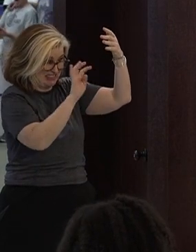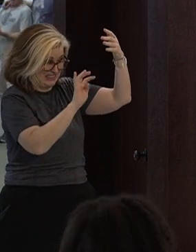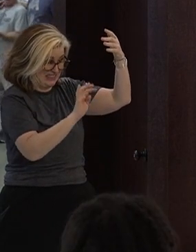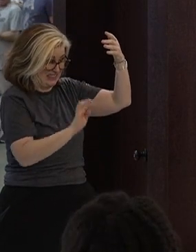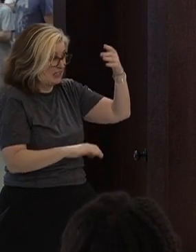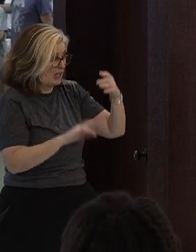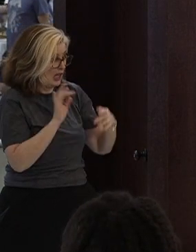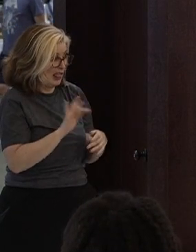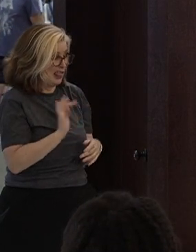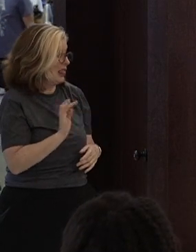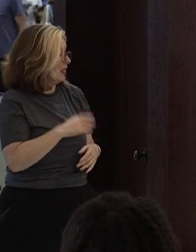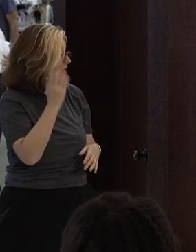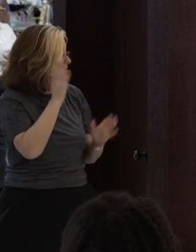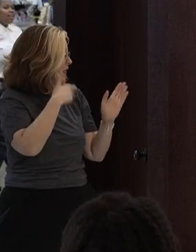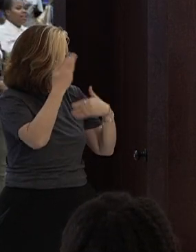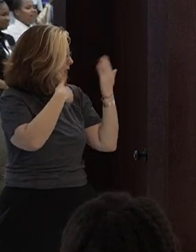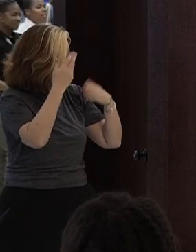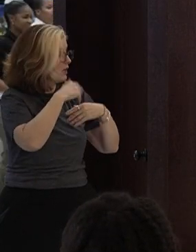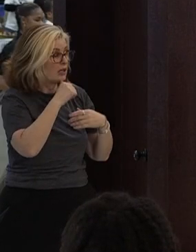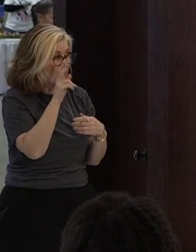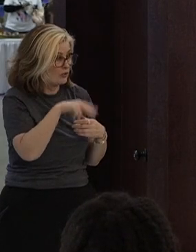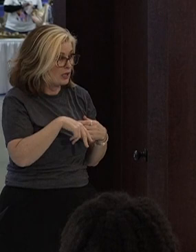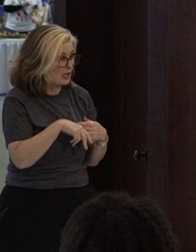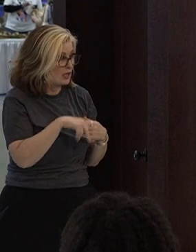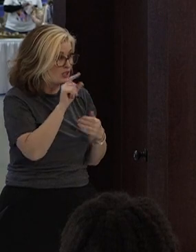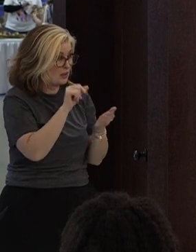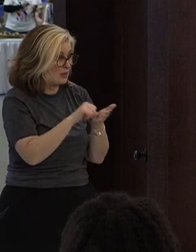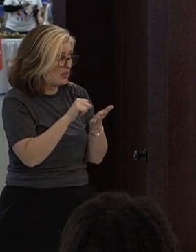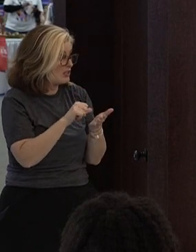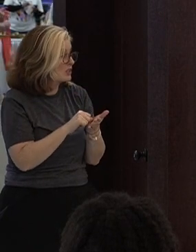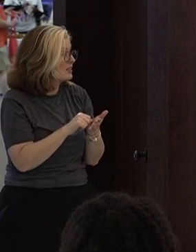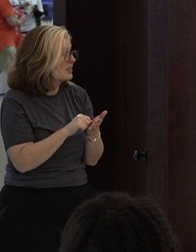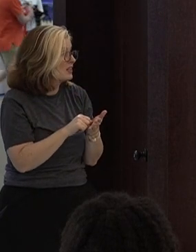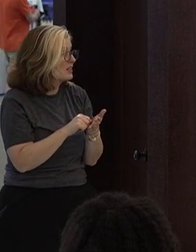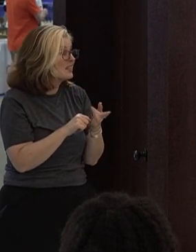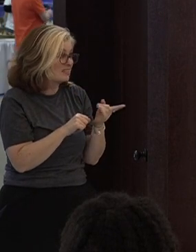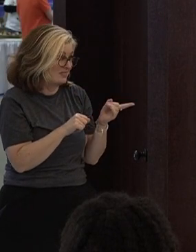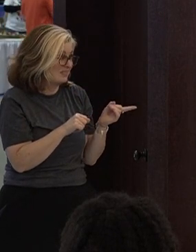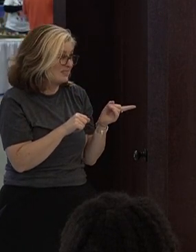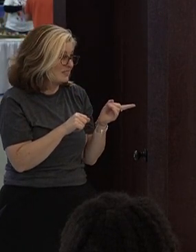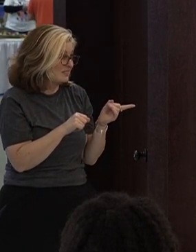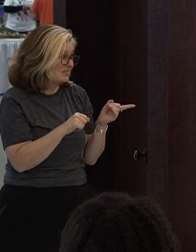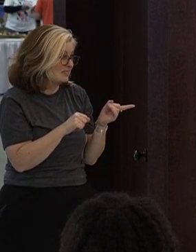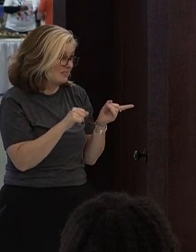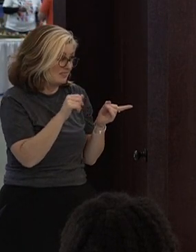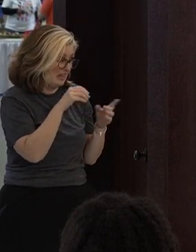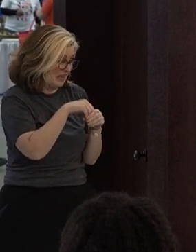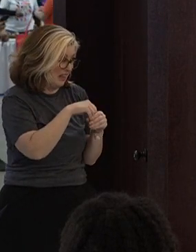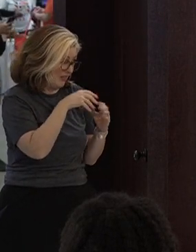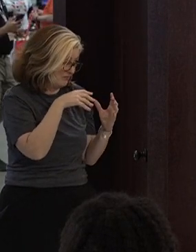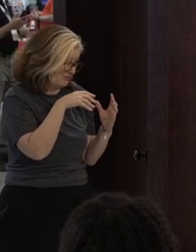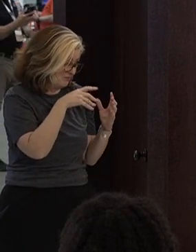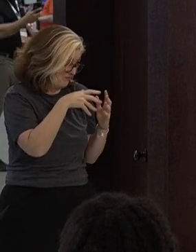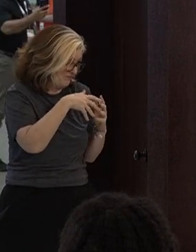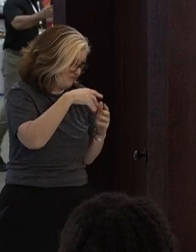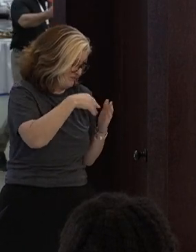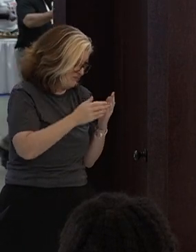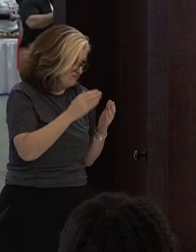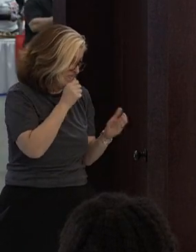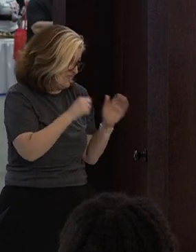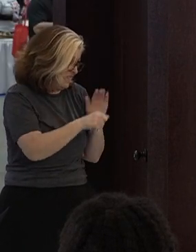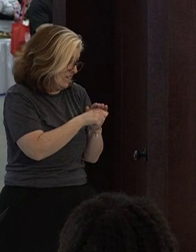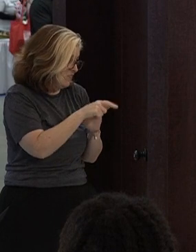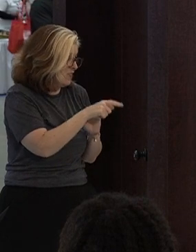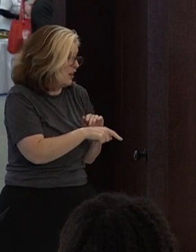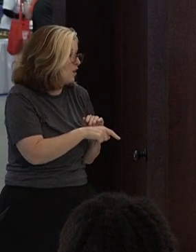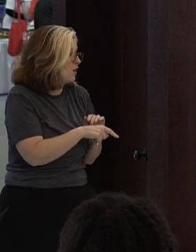you just click through and you don't actually read it and it's 20 pages long? Well, somewhere in there, you might want to read